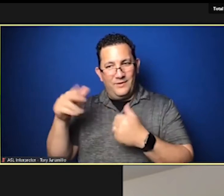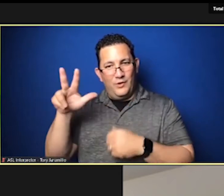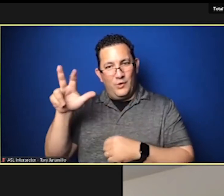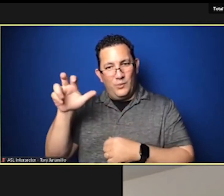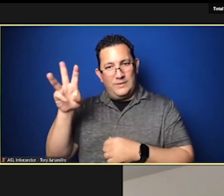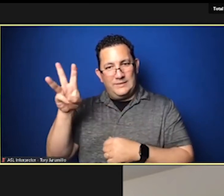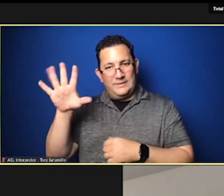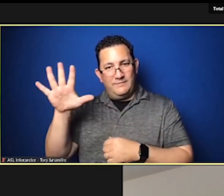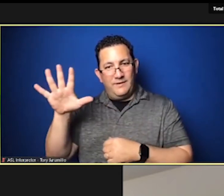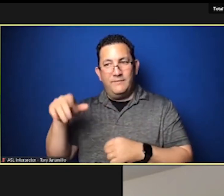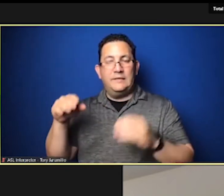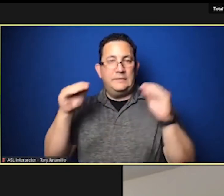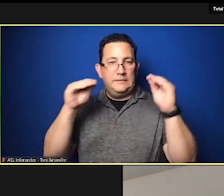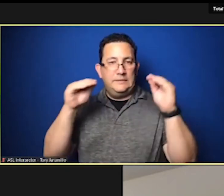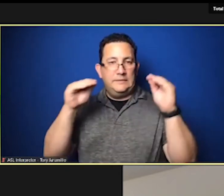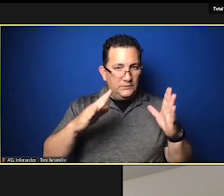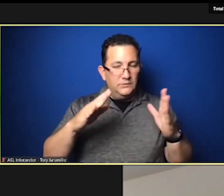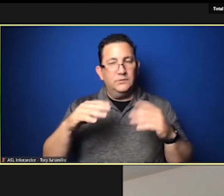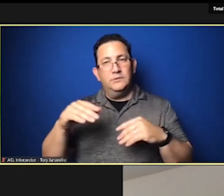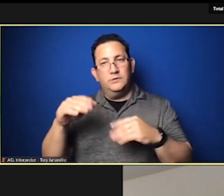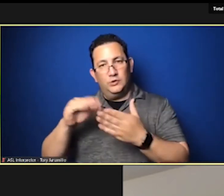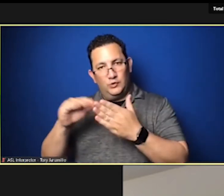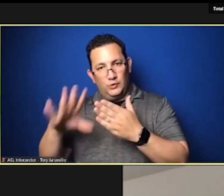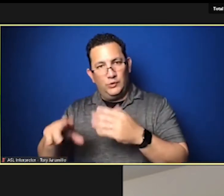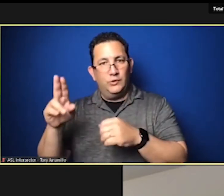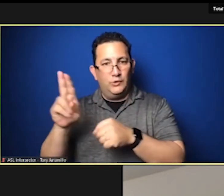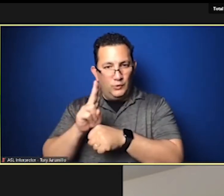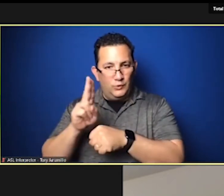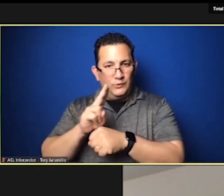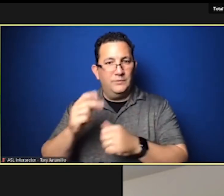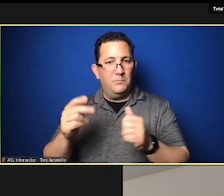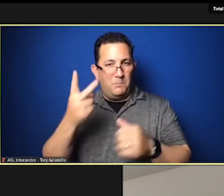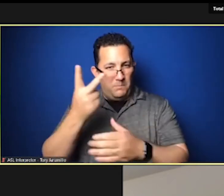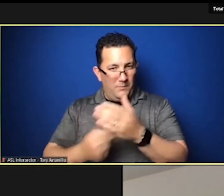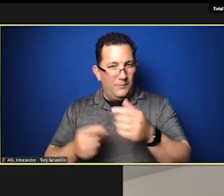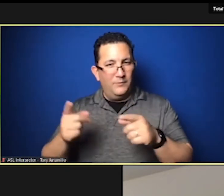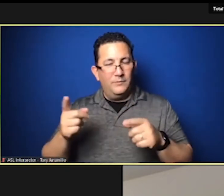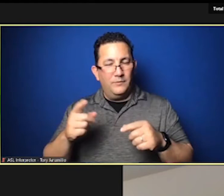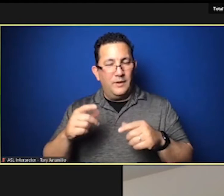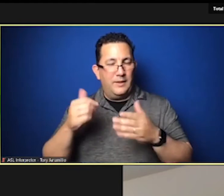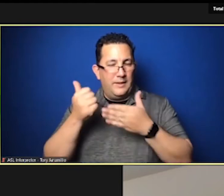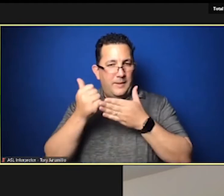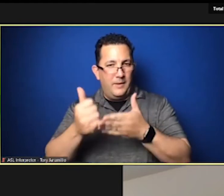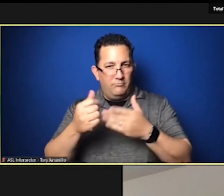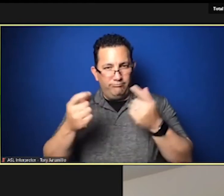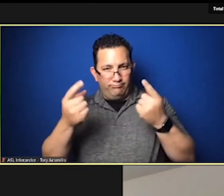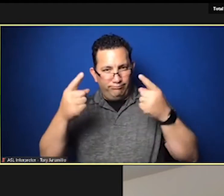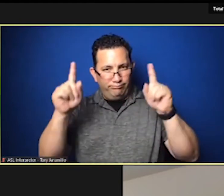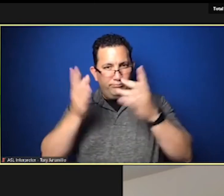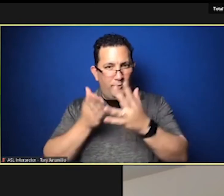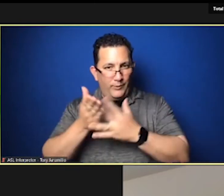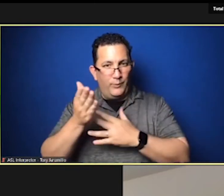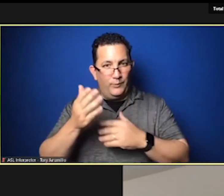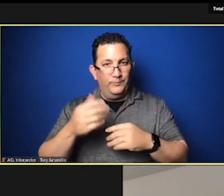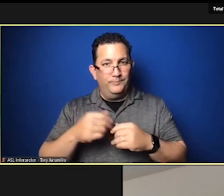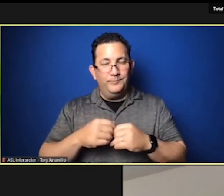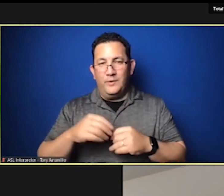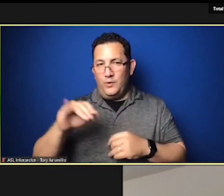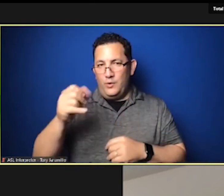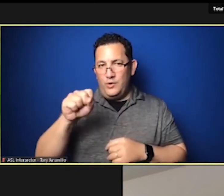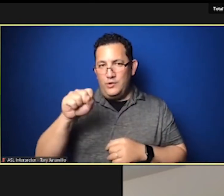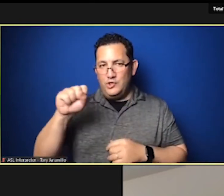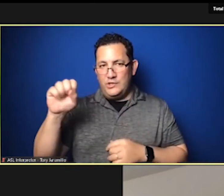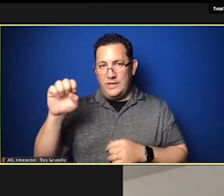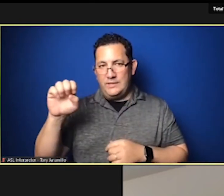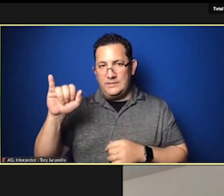to execute distance learning. Here to present on this topic is Jessica Stepaniak, Program Facilitator for the